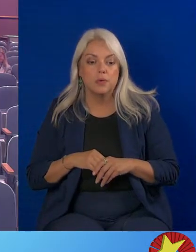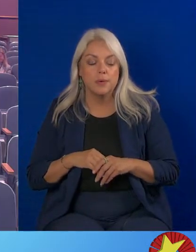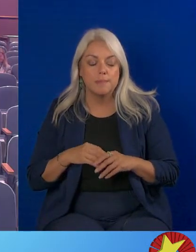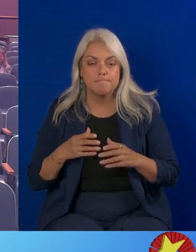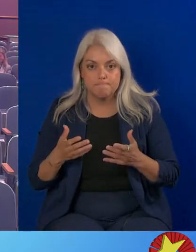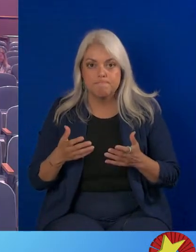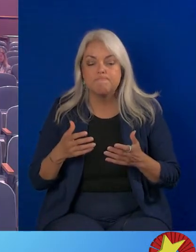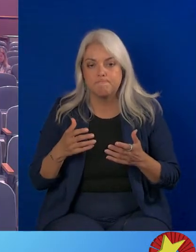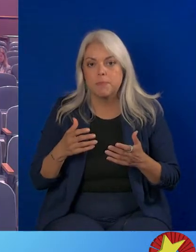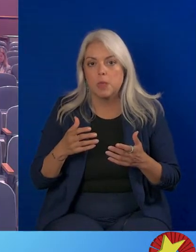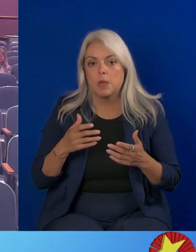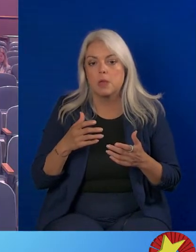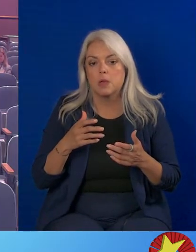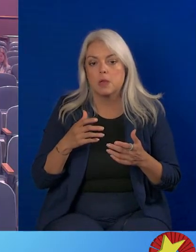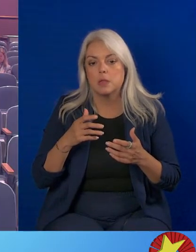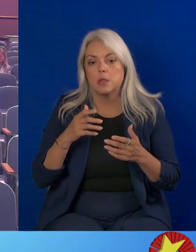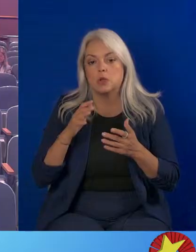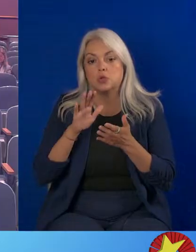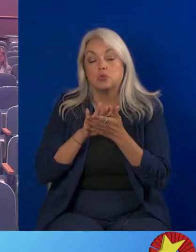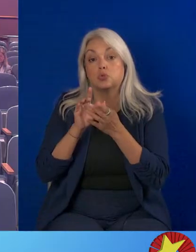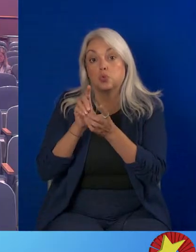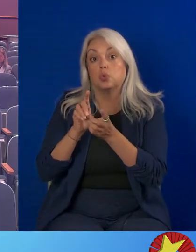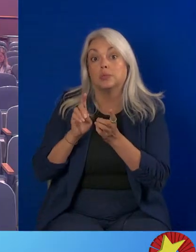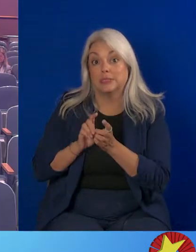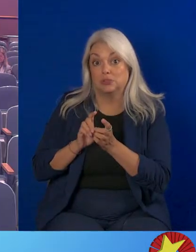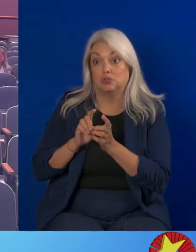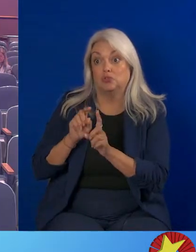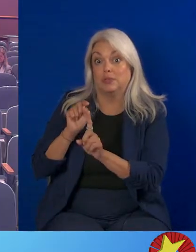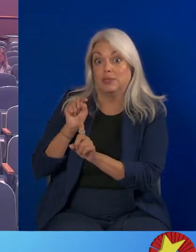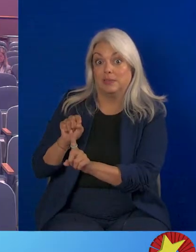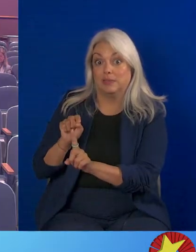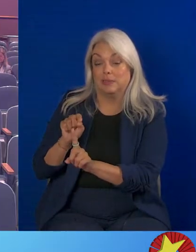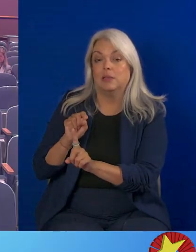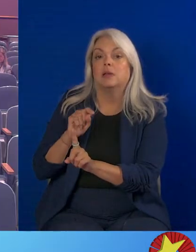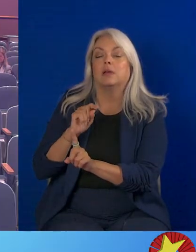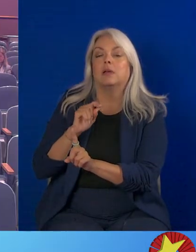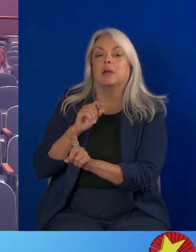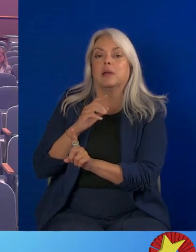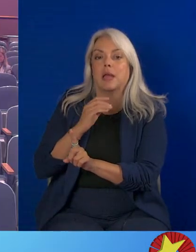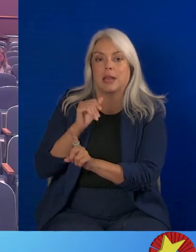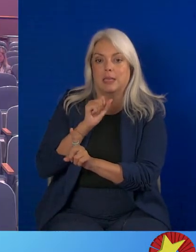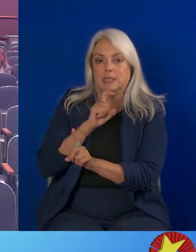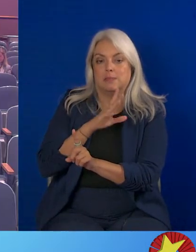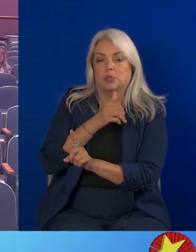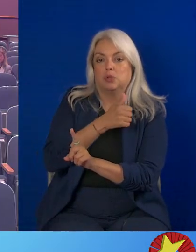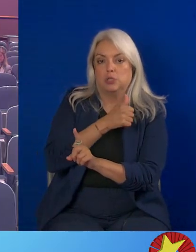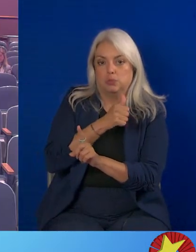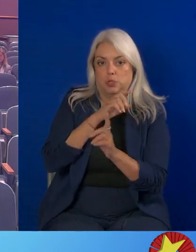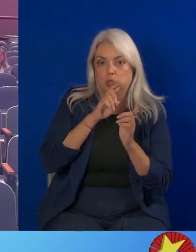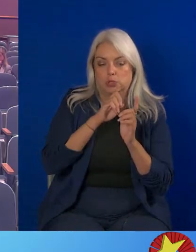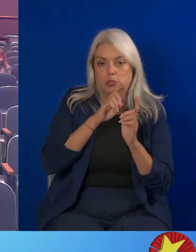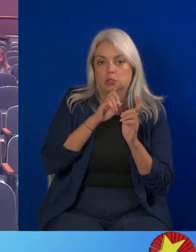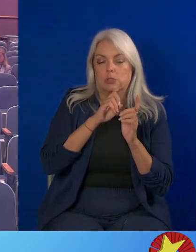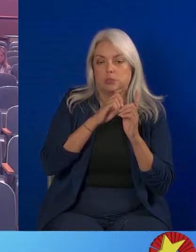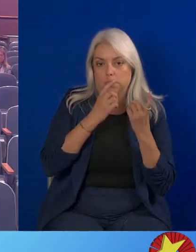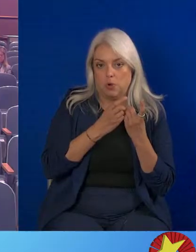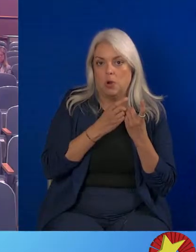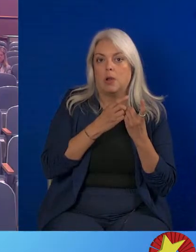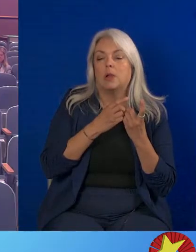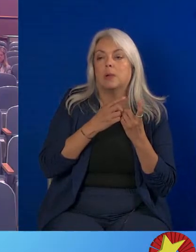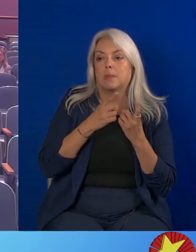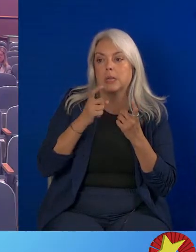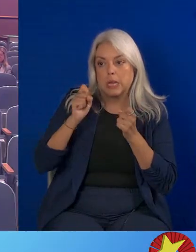in collaboration with the district of residence, transportation plans may extend beyond that 30-mile